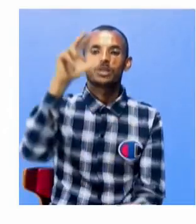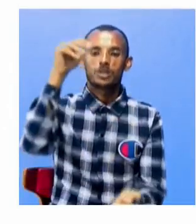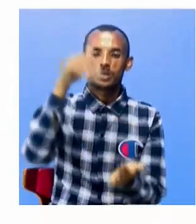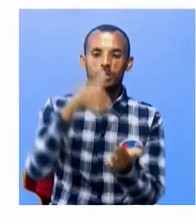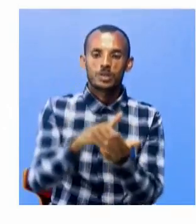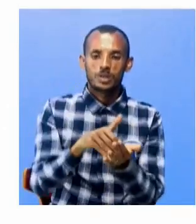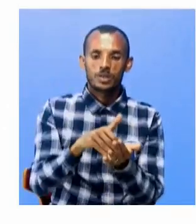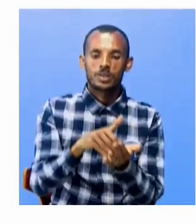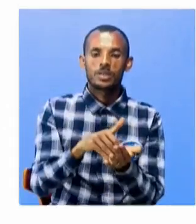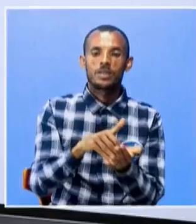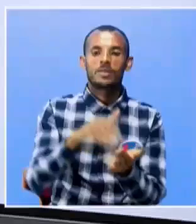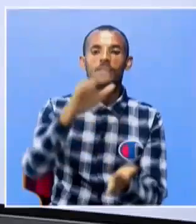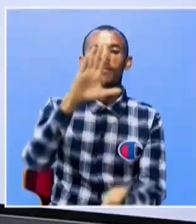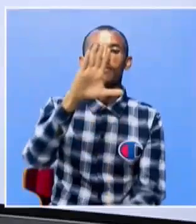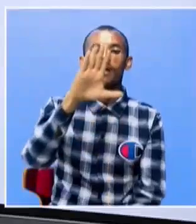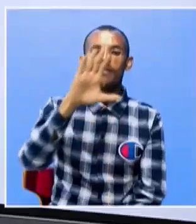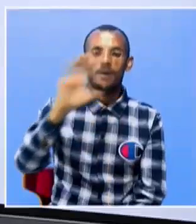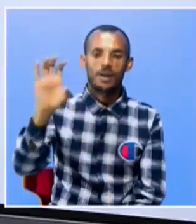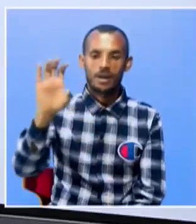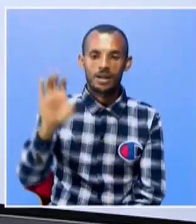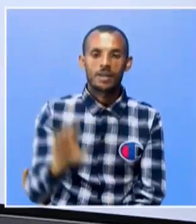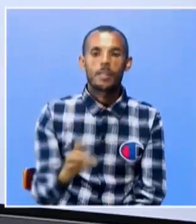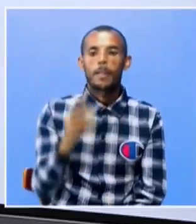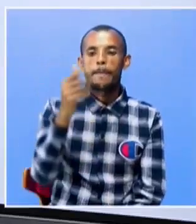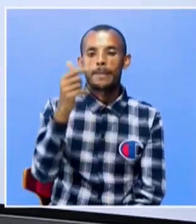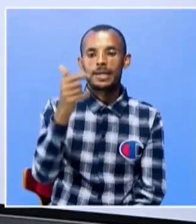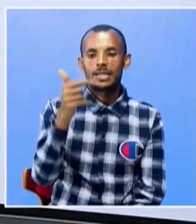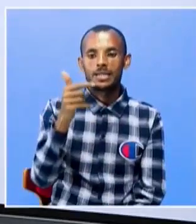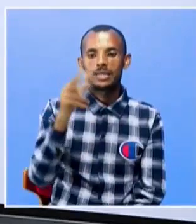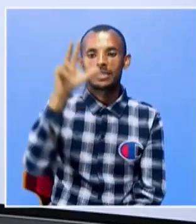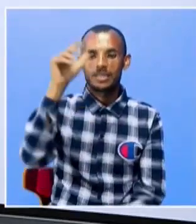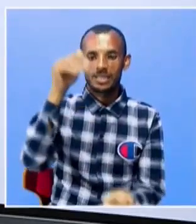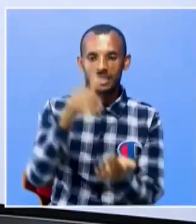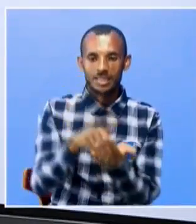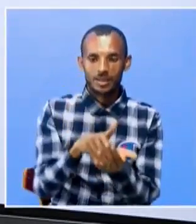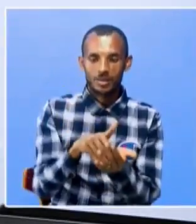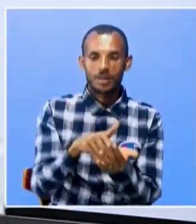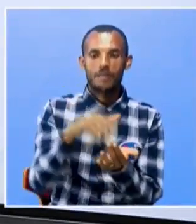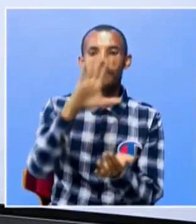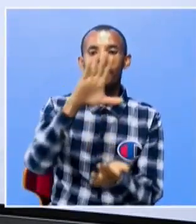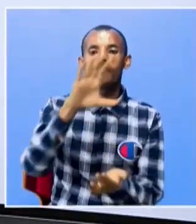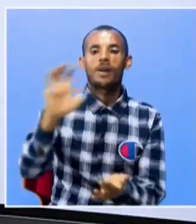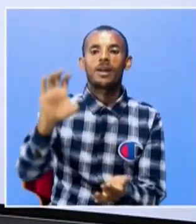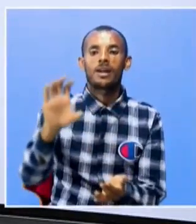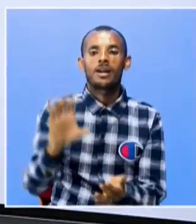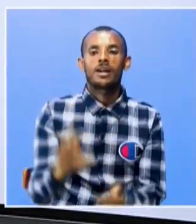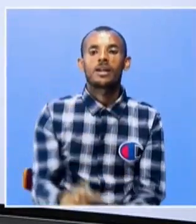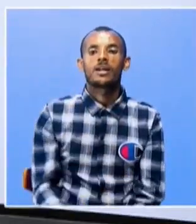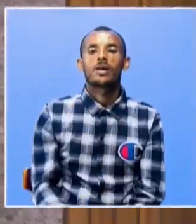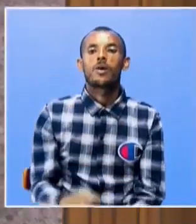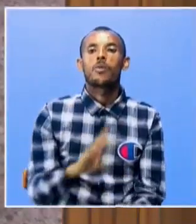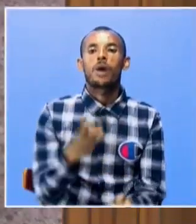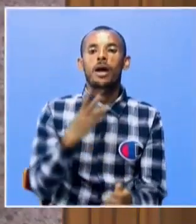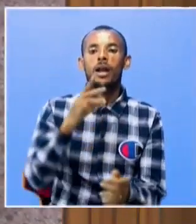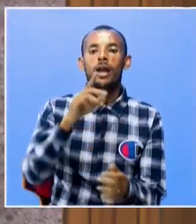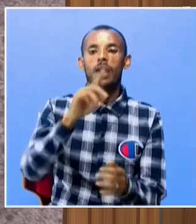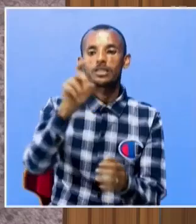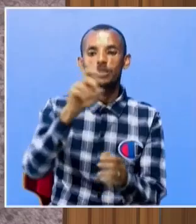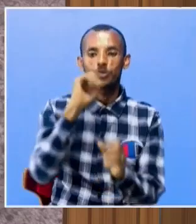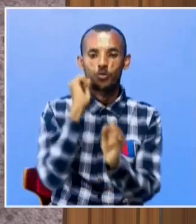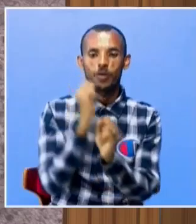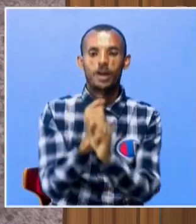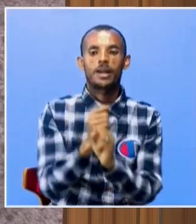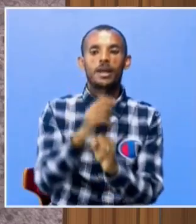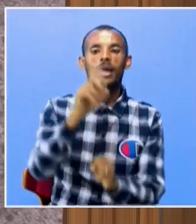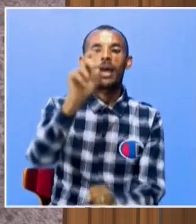is per 3,500. So, we are asked to find her